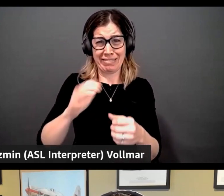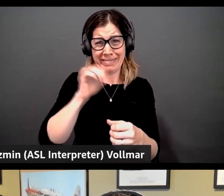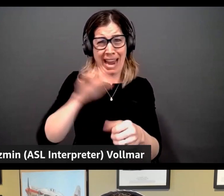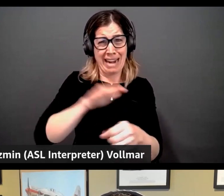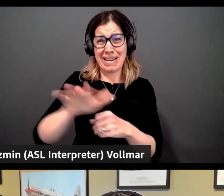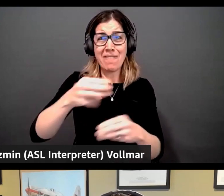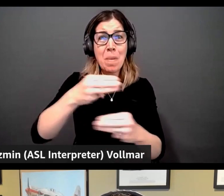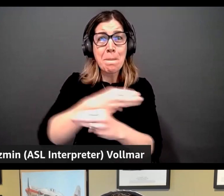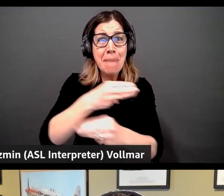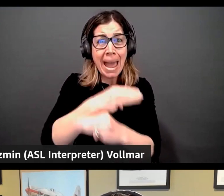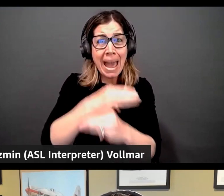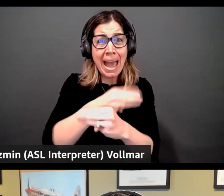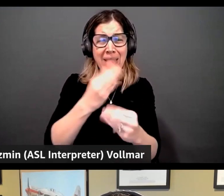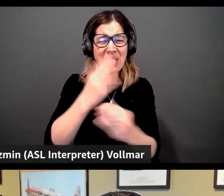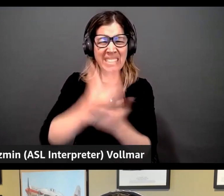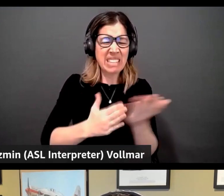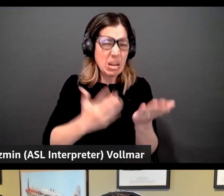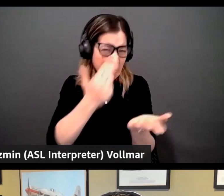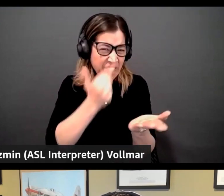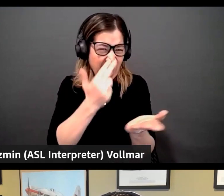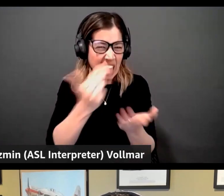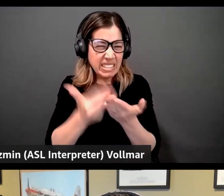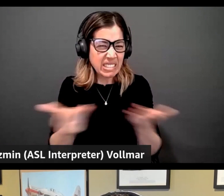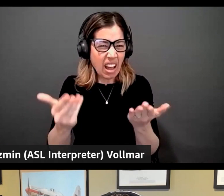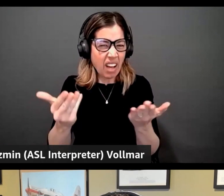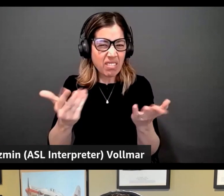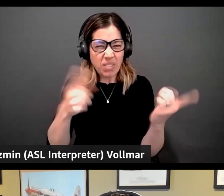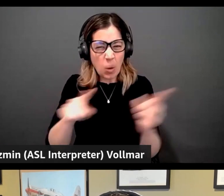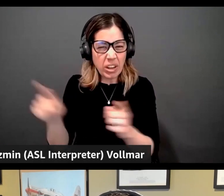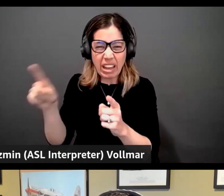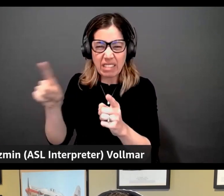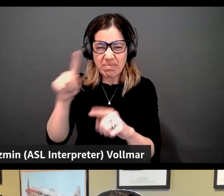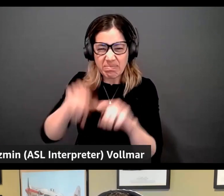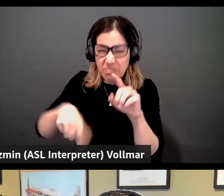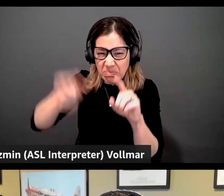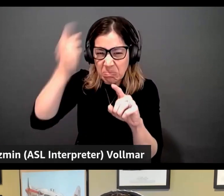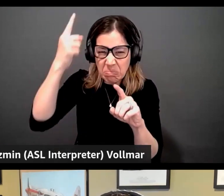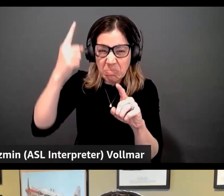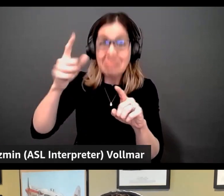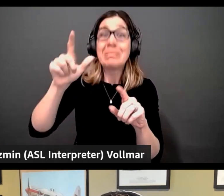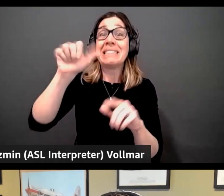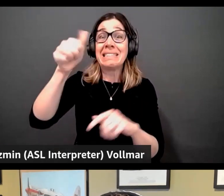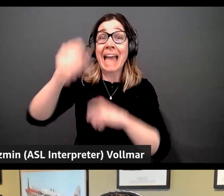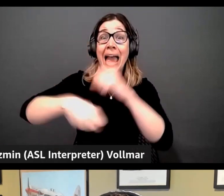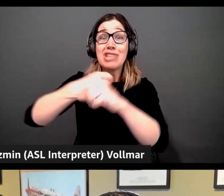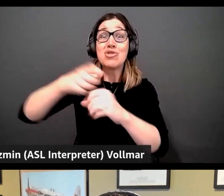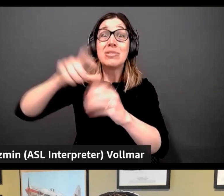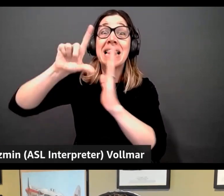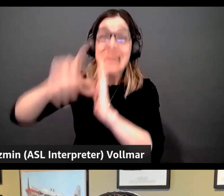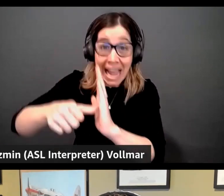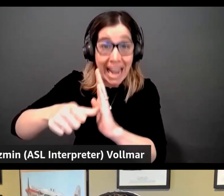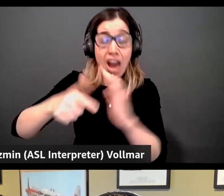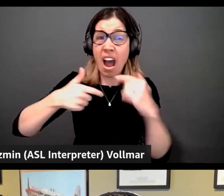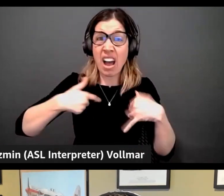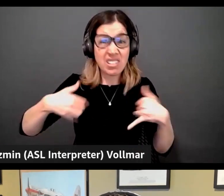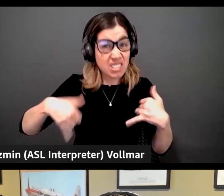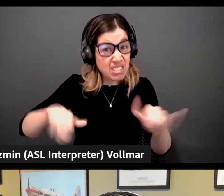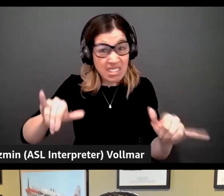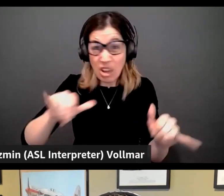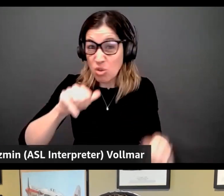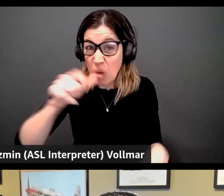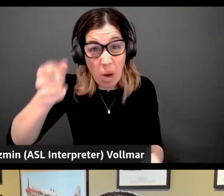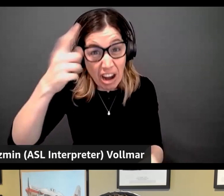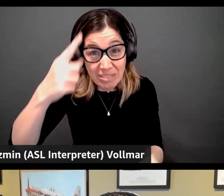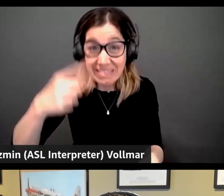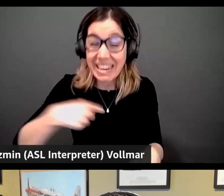some like weird stuff going on, but you couldn't really grasp it. Fast forward 10 years later, and I think I still don't fully grasp it, but I think I've just gotten so used